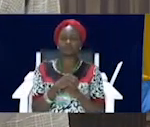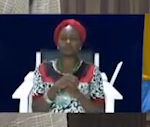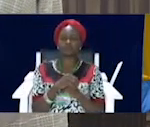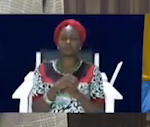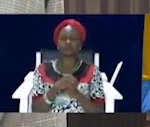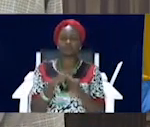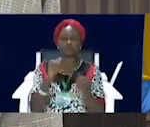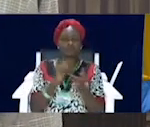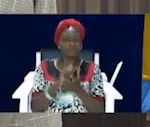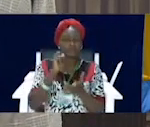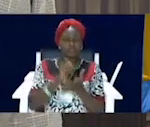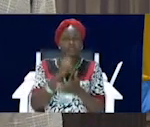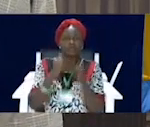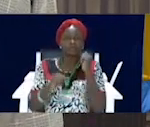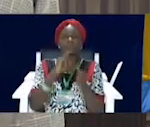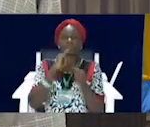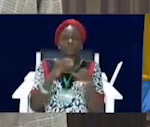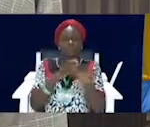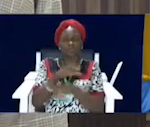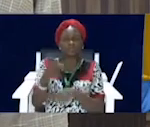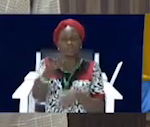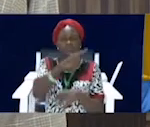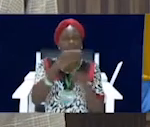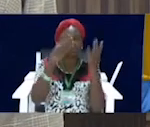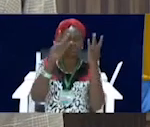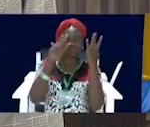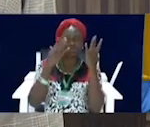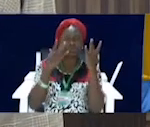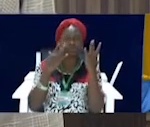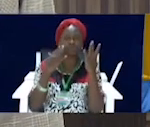He said, that which is causing you sorrow,